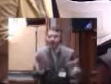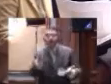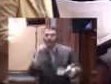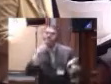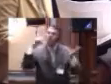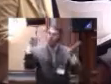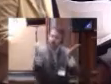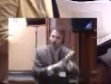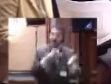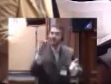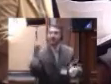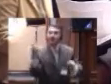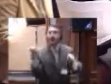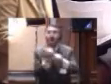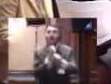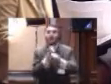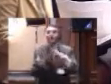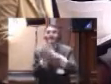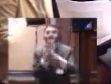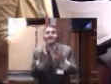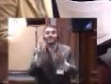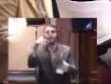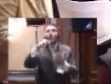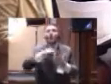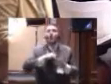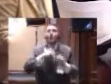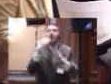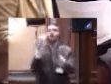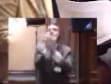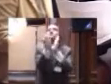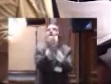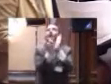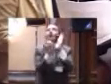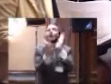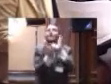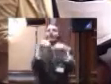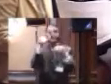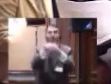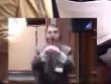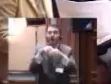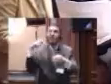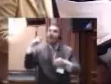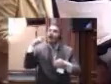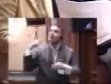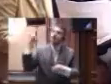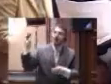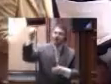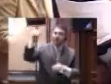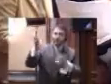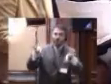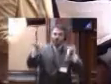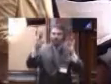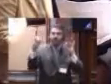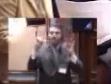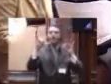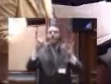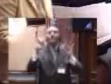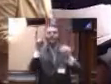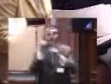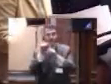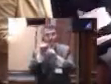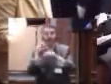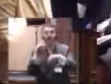to facilitate the work of political parties, syndicates, NGOs, workers' union, and so many other